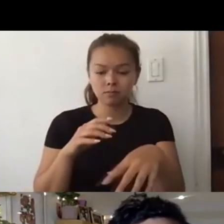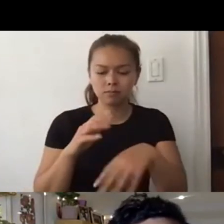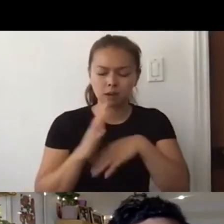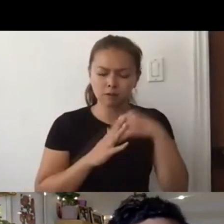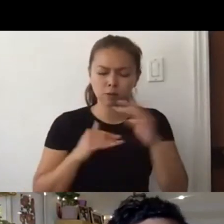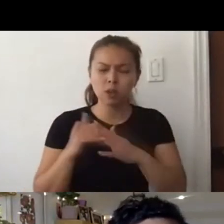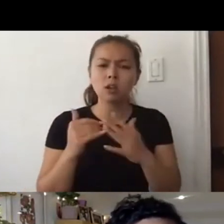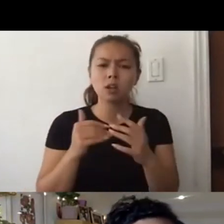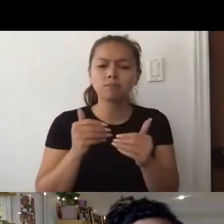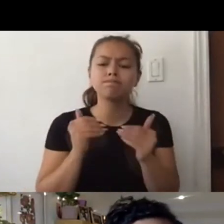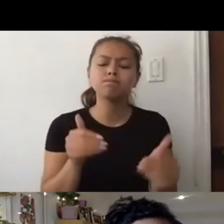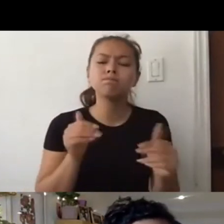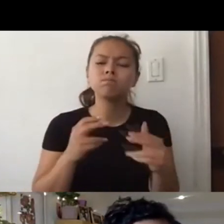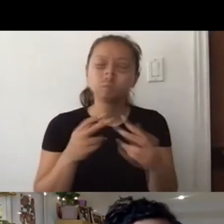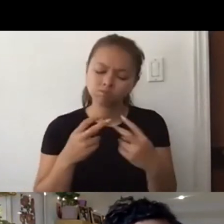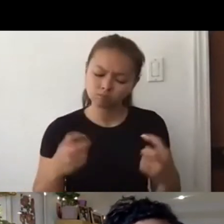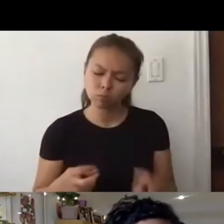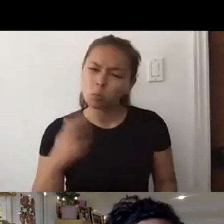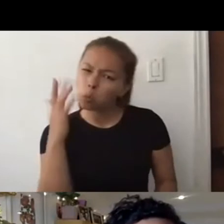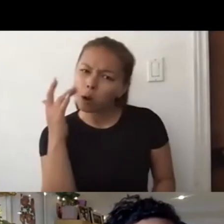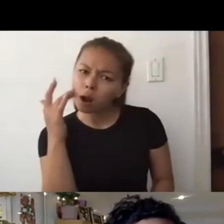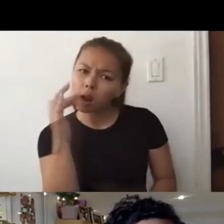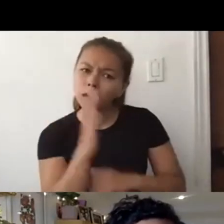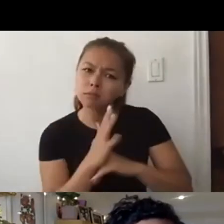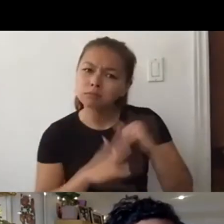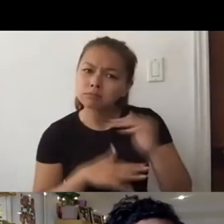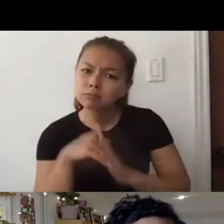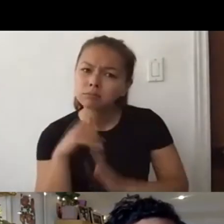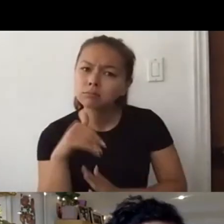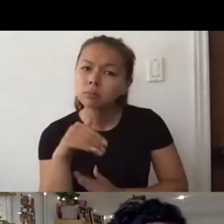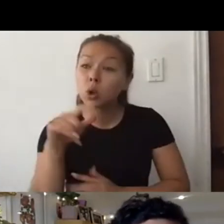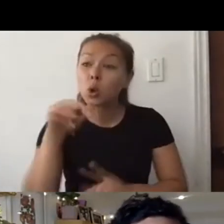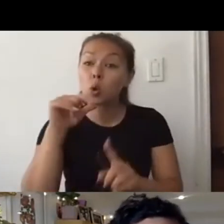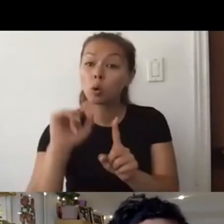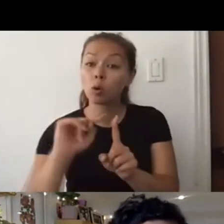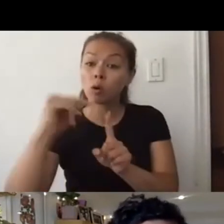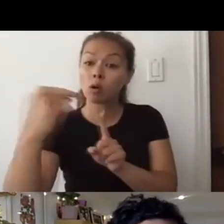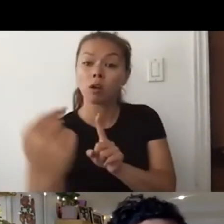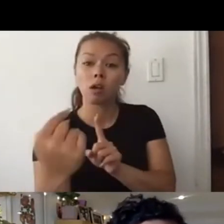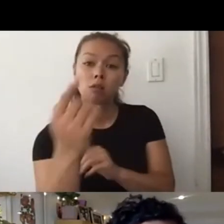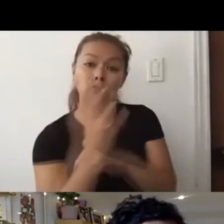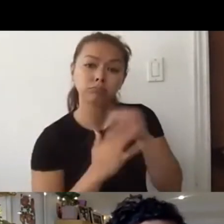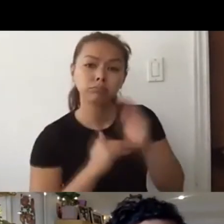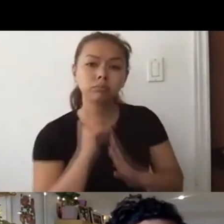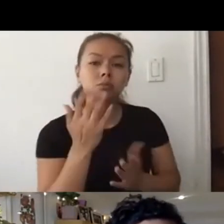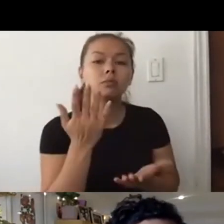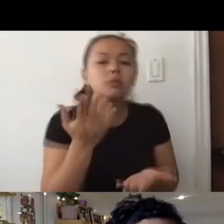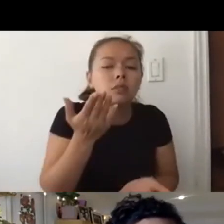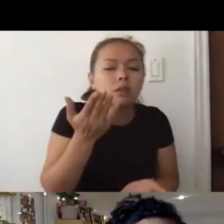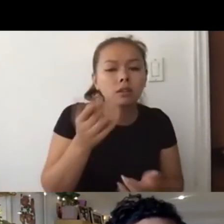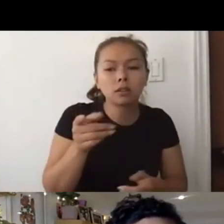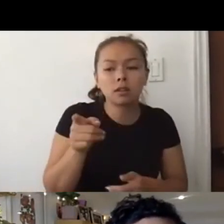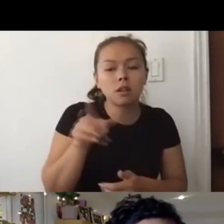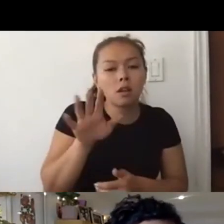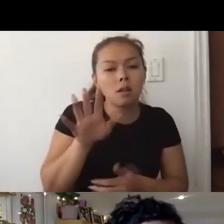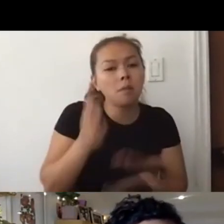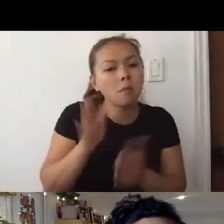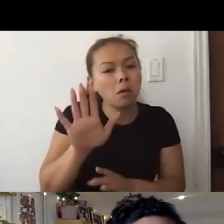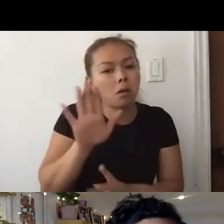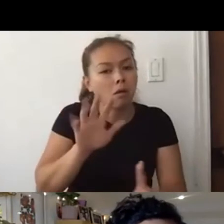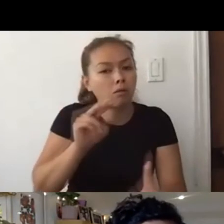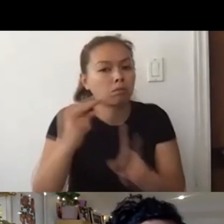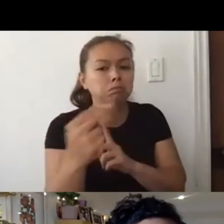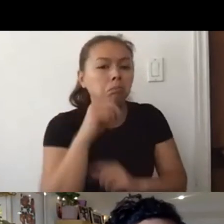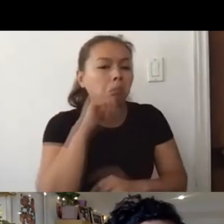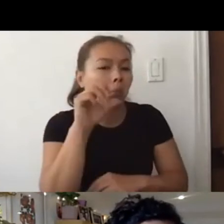their job to gear it towards your emotions. Do that work you can on your own to really regulate